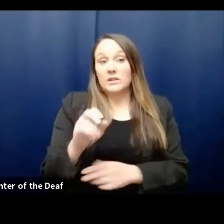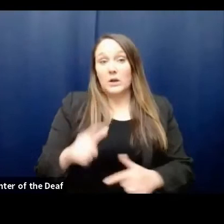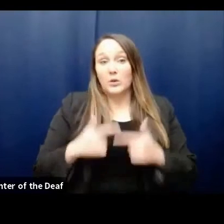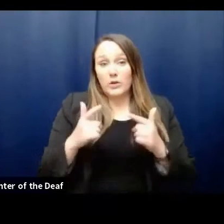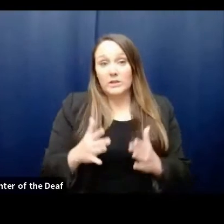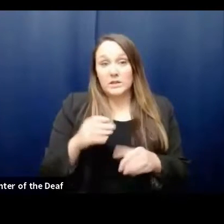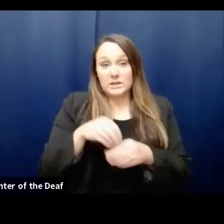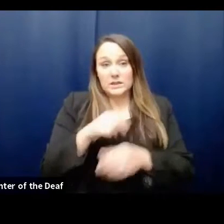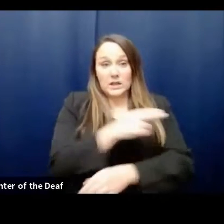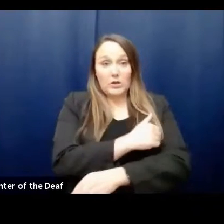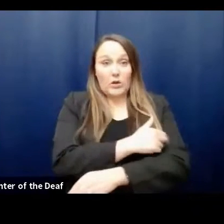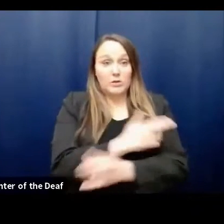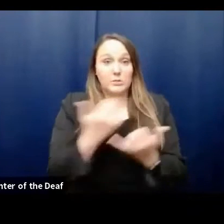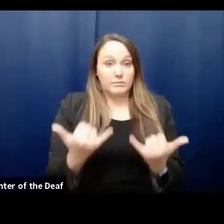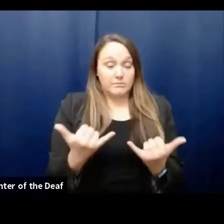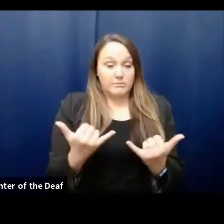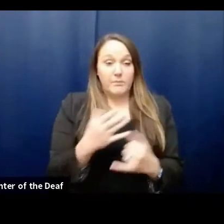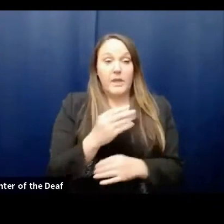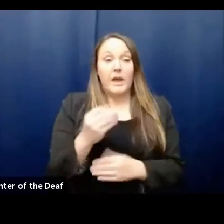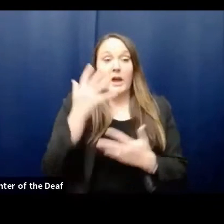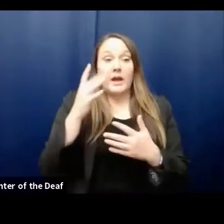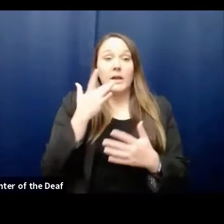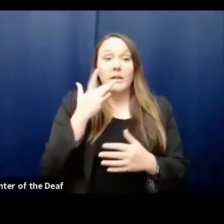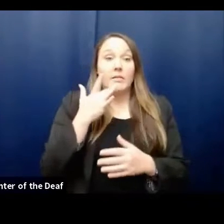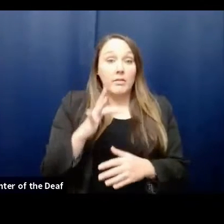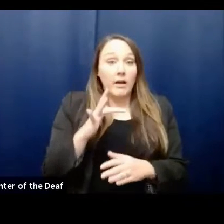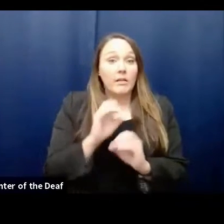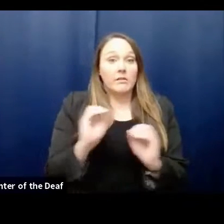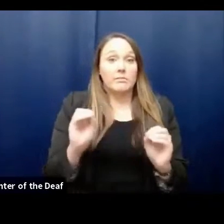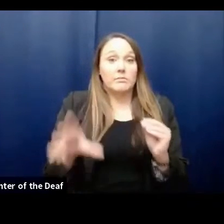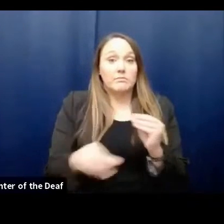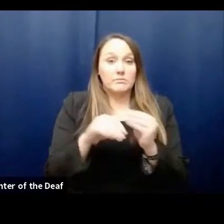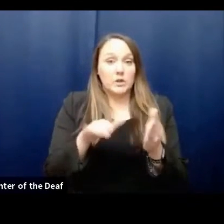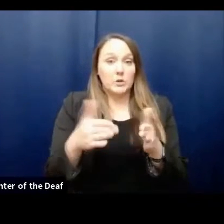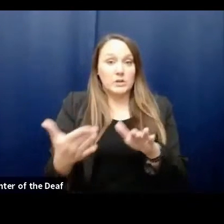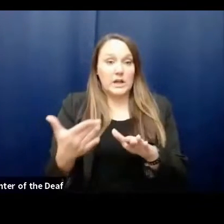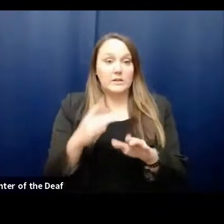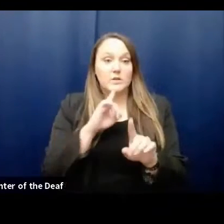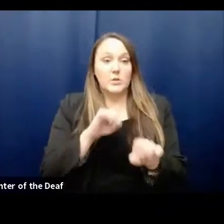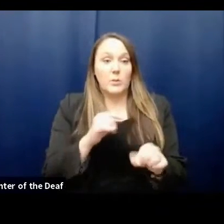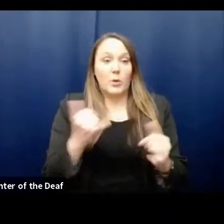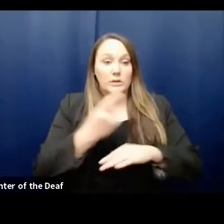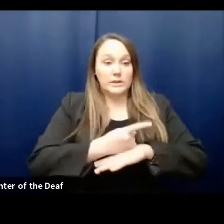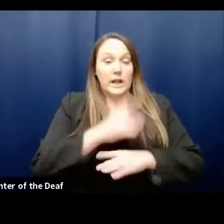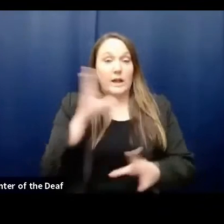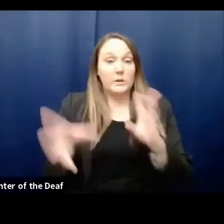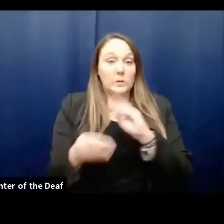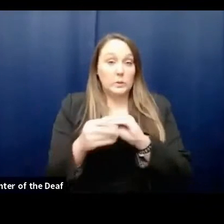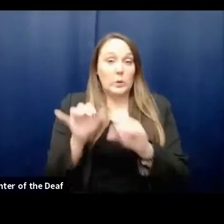currently hospitalized. And fortunately, we have no deaths to report today, keeping our total at 90.